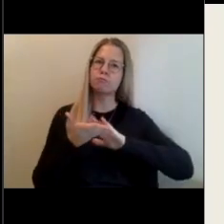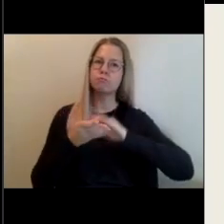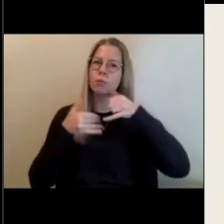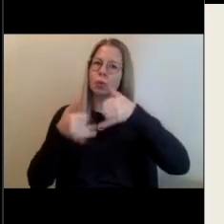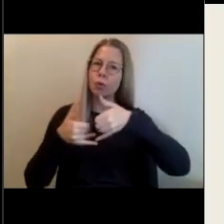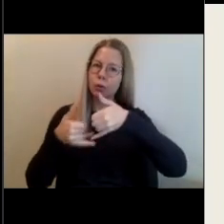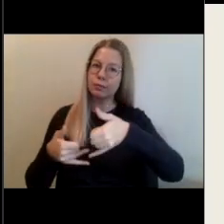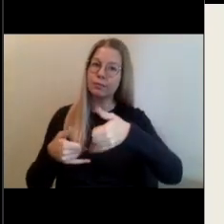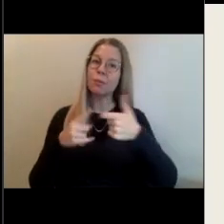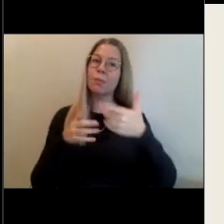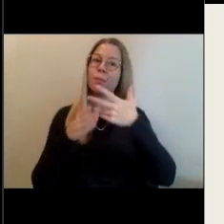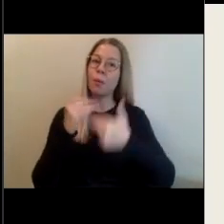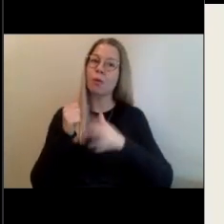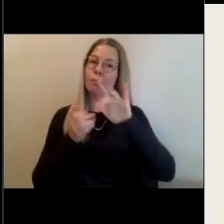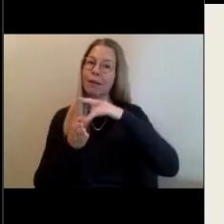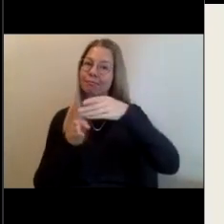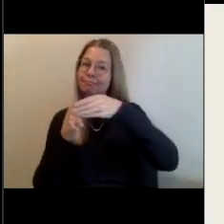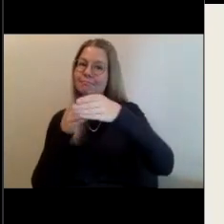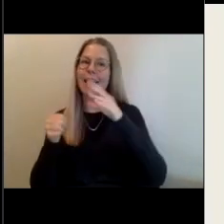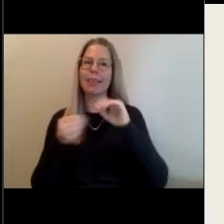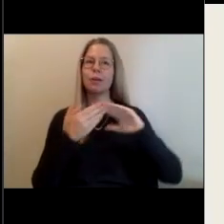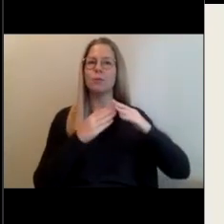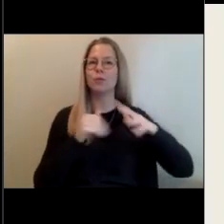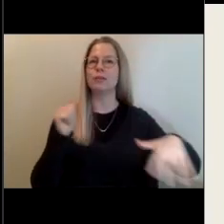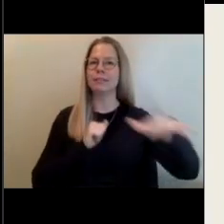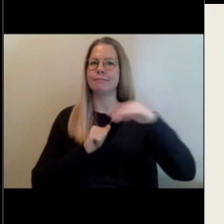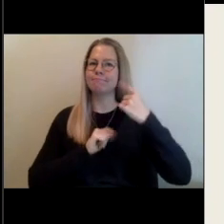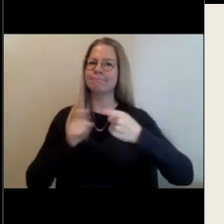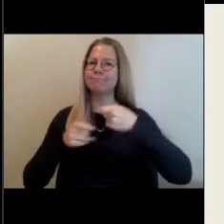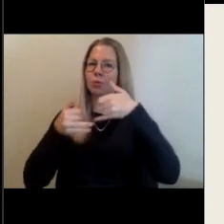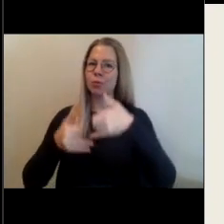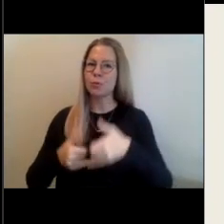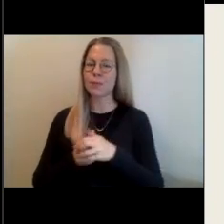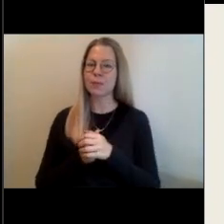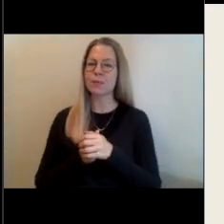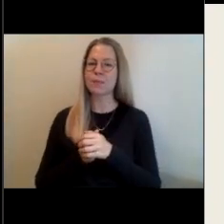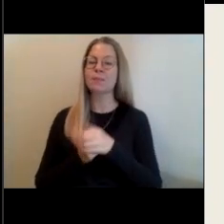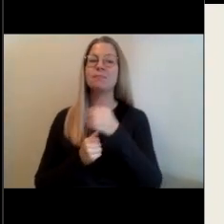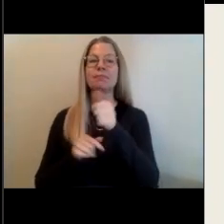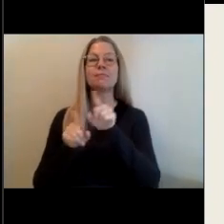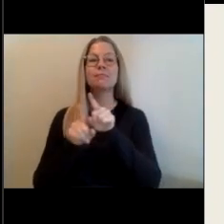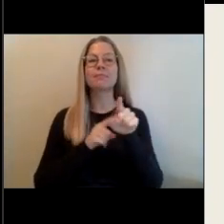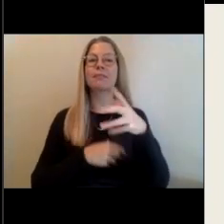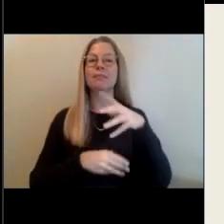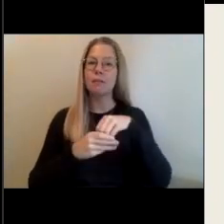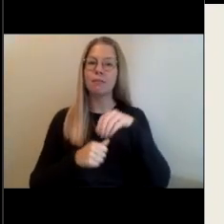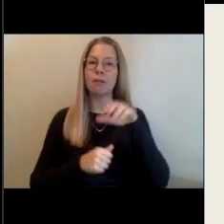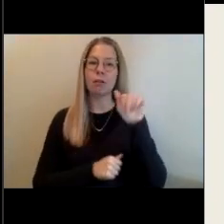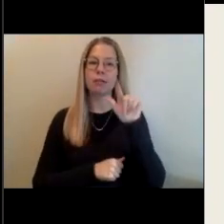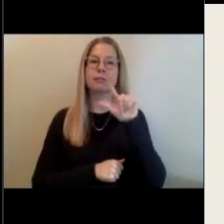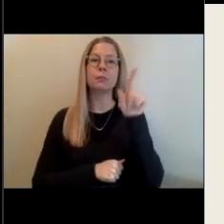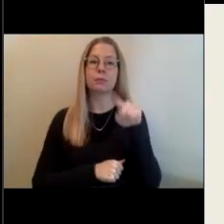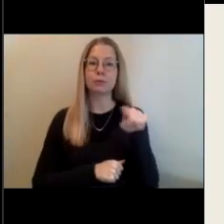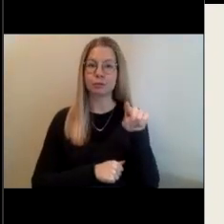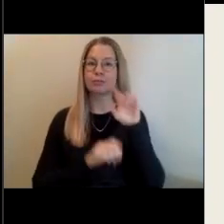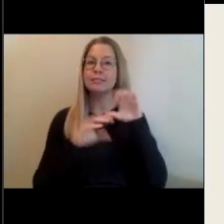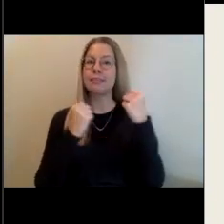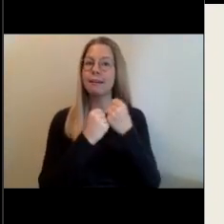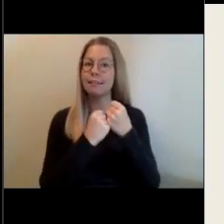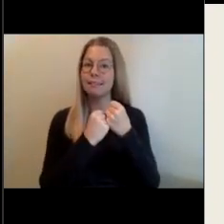community. She's also a member of the Alzheimer's Society's own Ascent for Alzheimer's team, and that was a few years